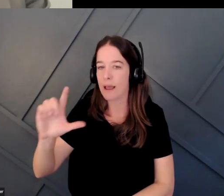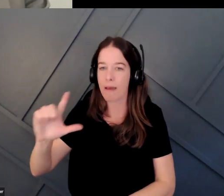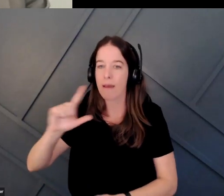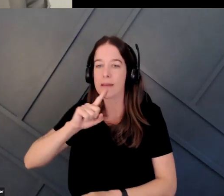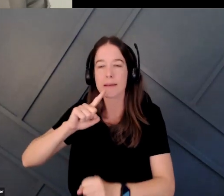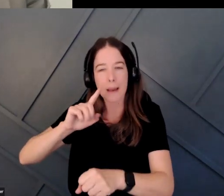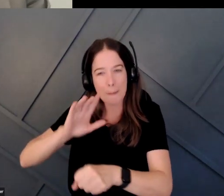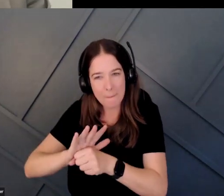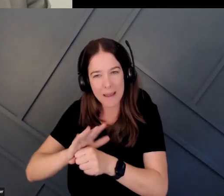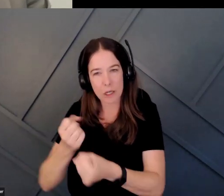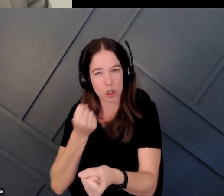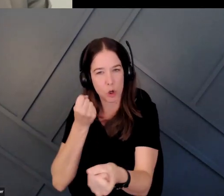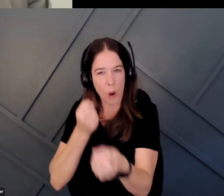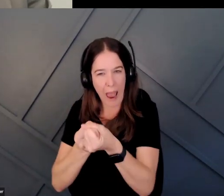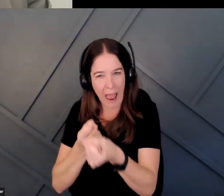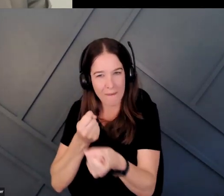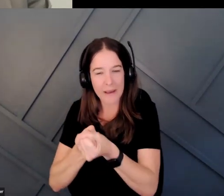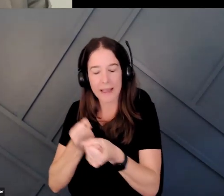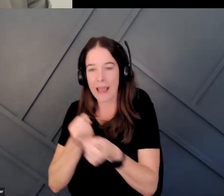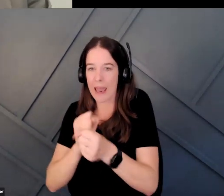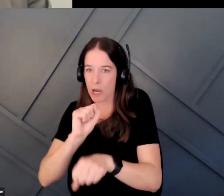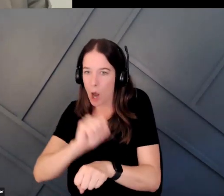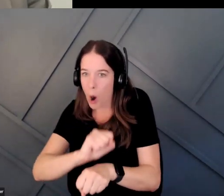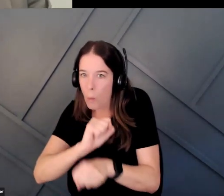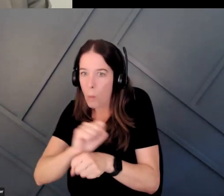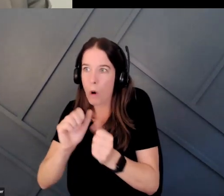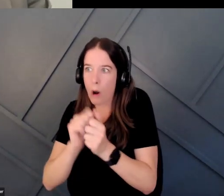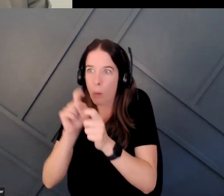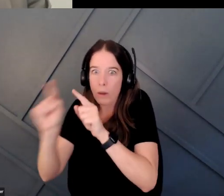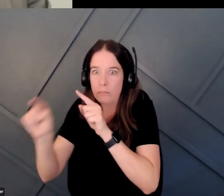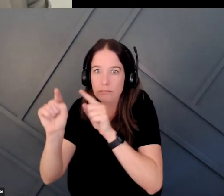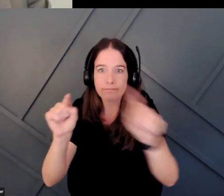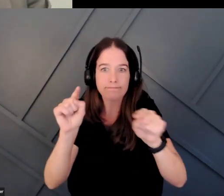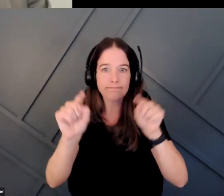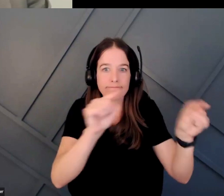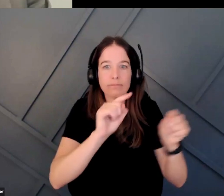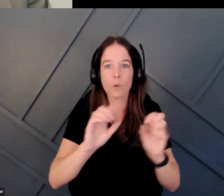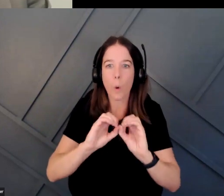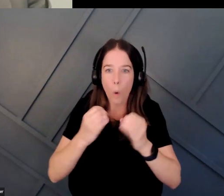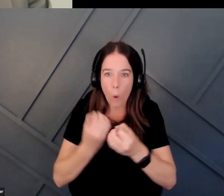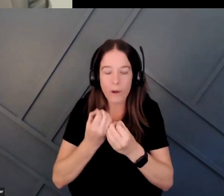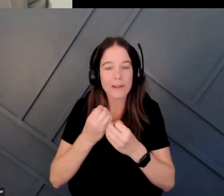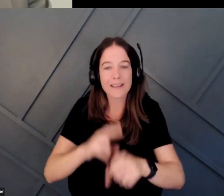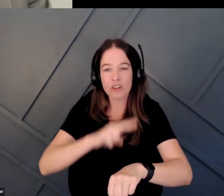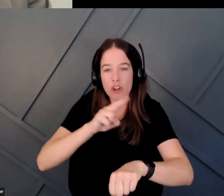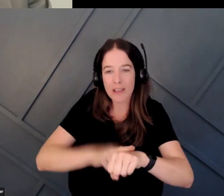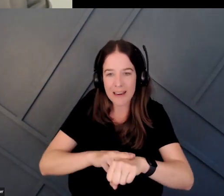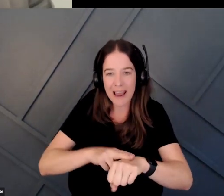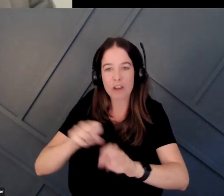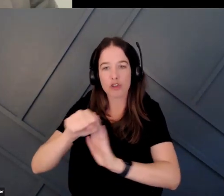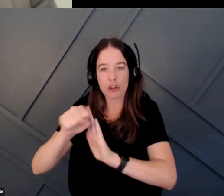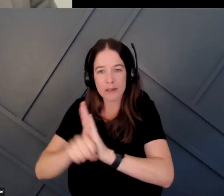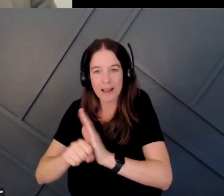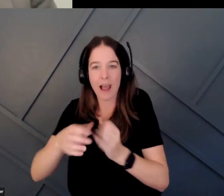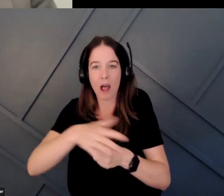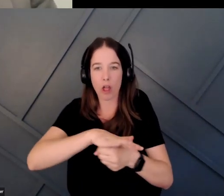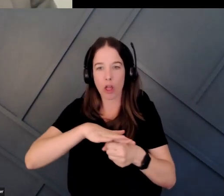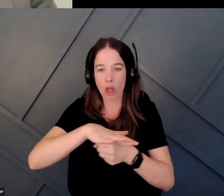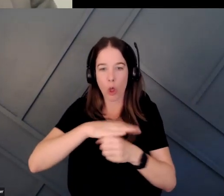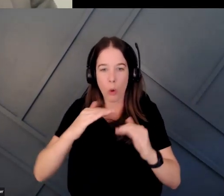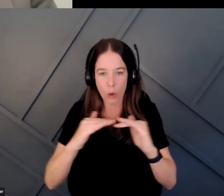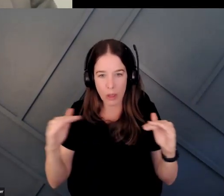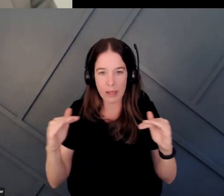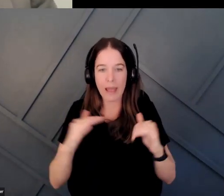partner across the federal government and with other organizations at the national, state, and local levels on behalf of older adults and people